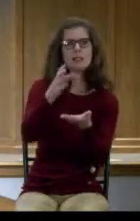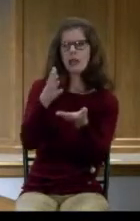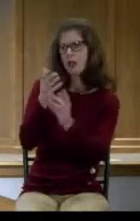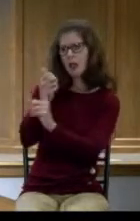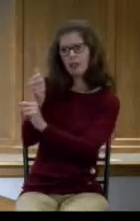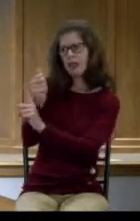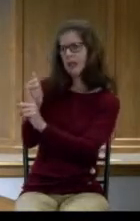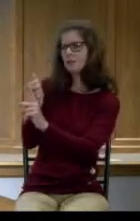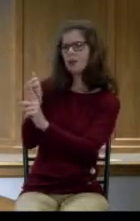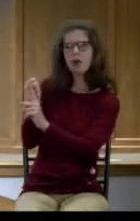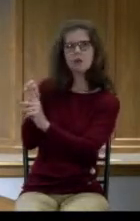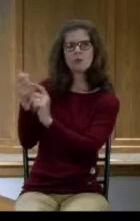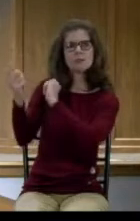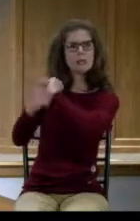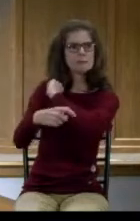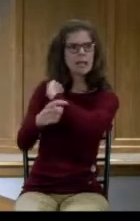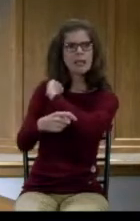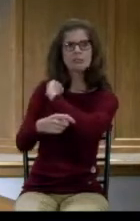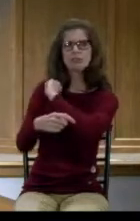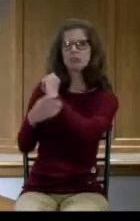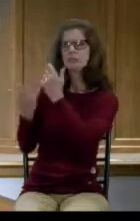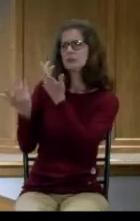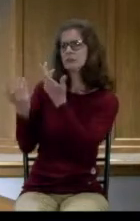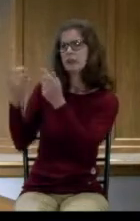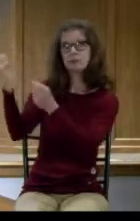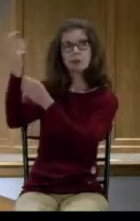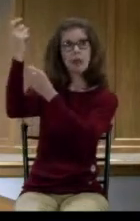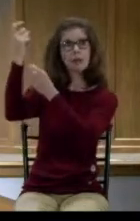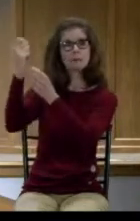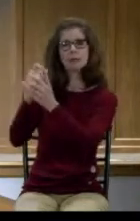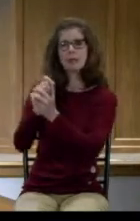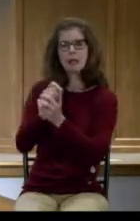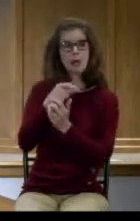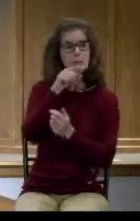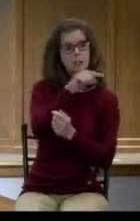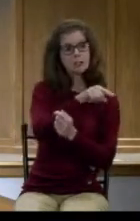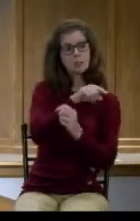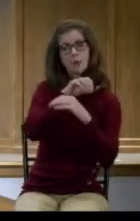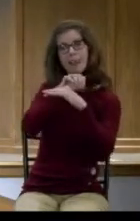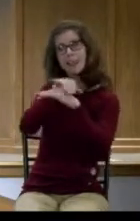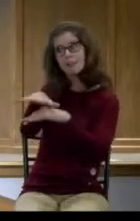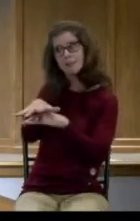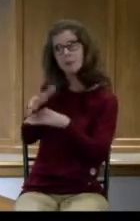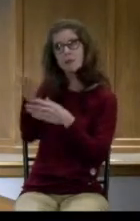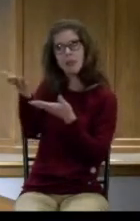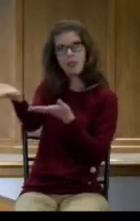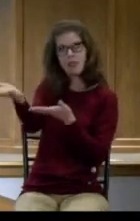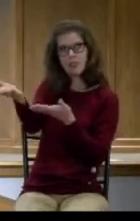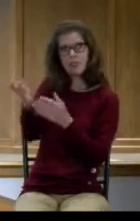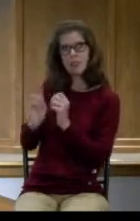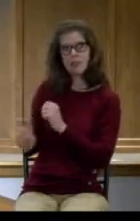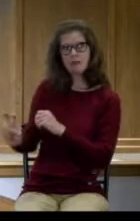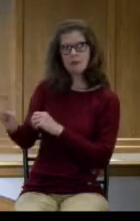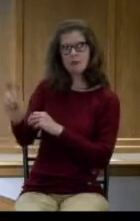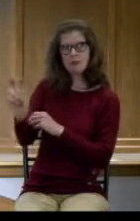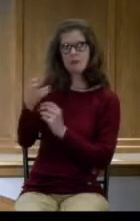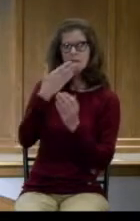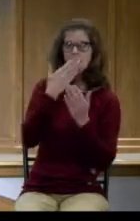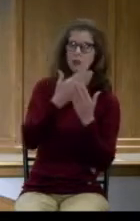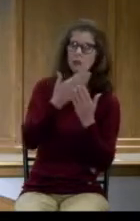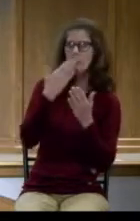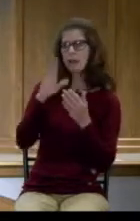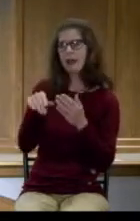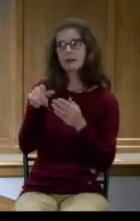and they've got the things that are pulling them astray, and you impact that journey. Like, for good or for bad, you actually shape other